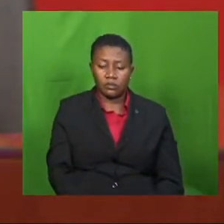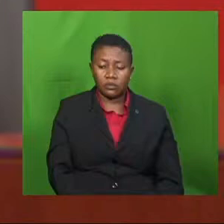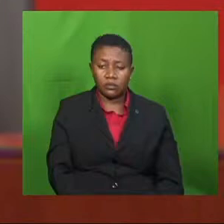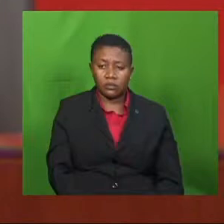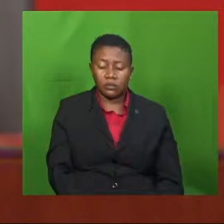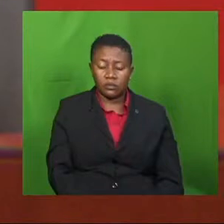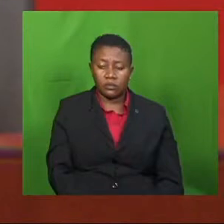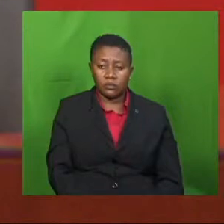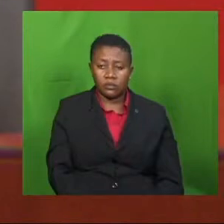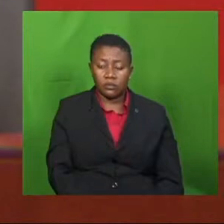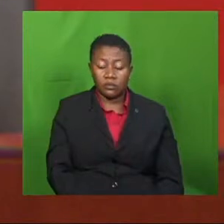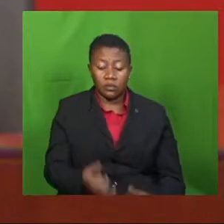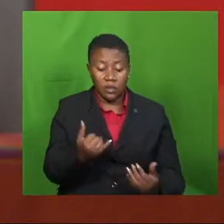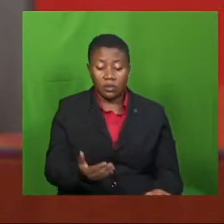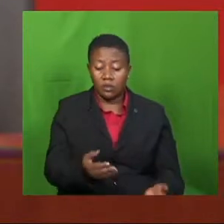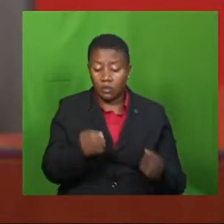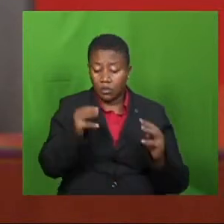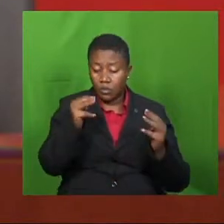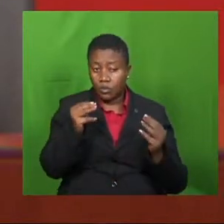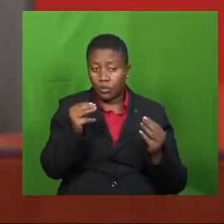Yes, the motion has been moved.